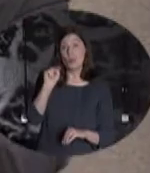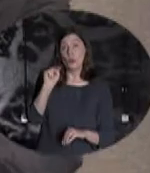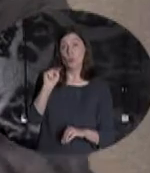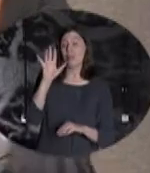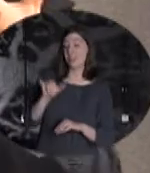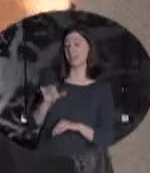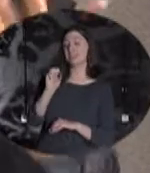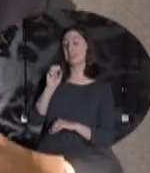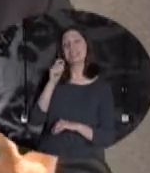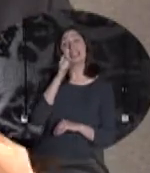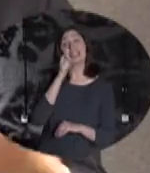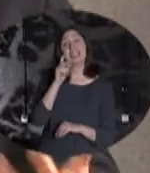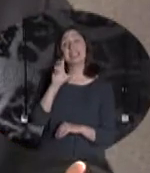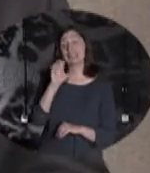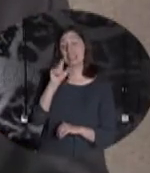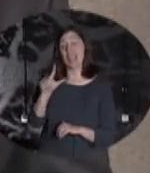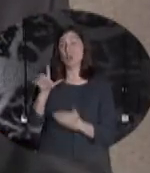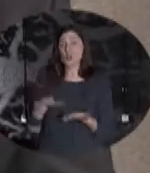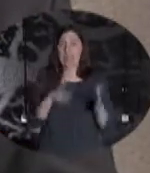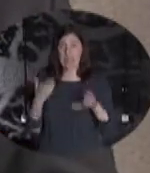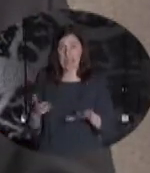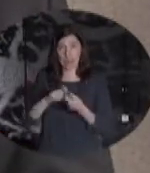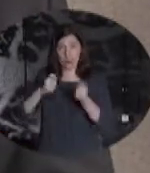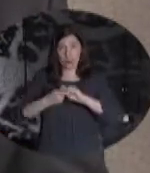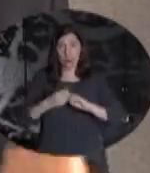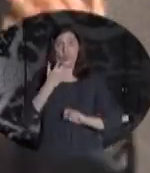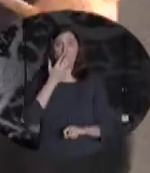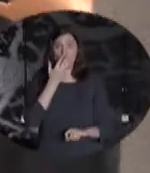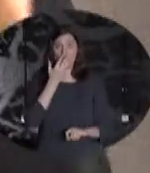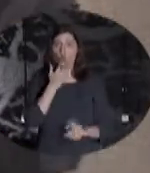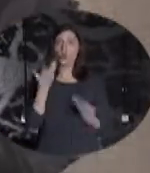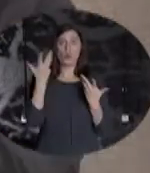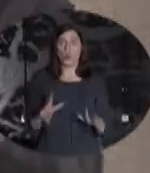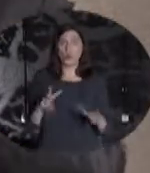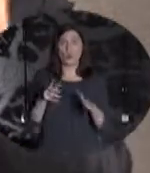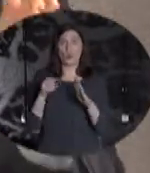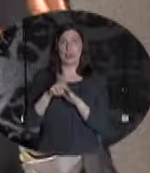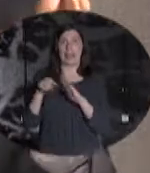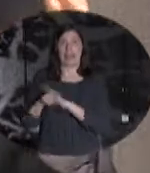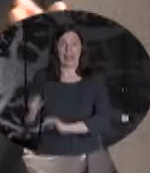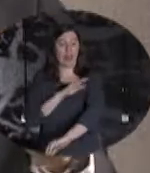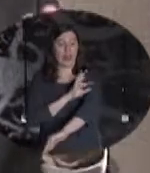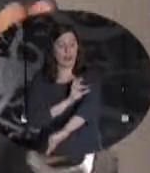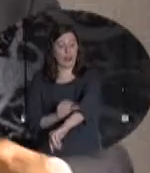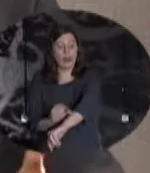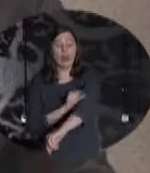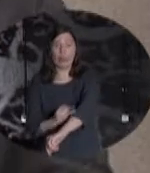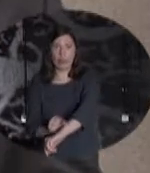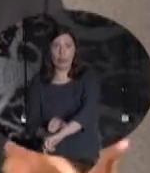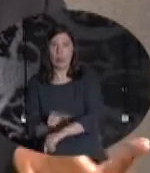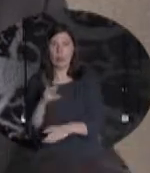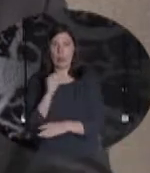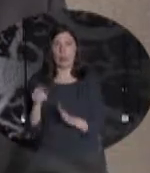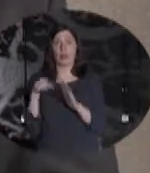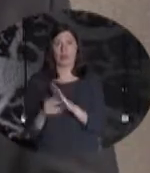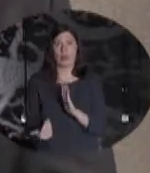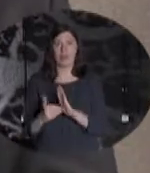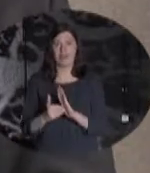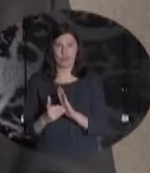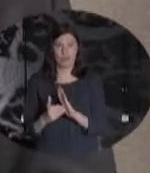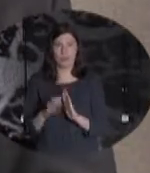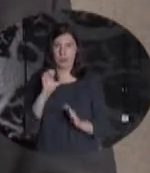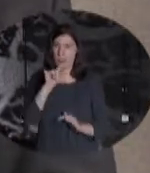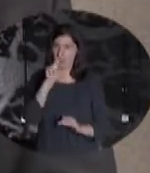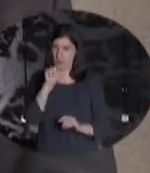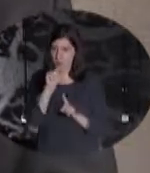cells on your body are dying and they're changing color. And so you don't want to kill off layers of skin and then try to kill off more. You want to minimize the amount of damage